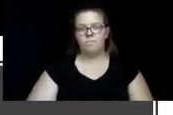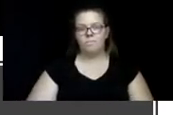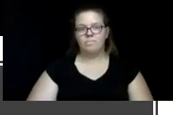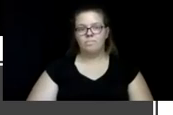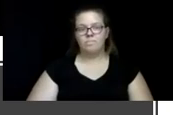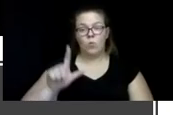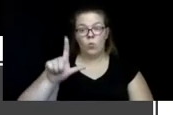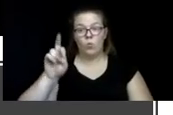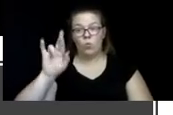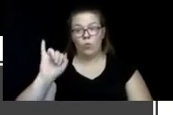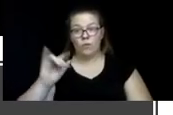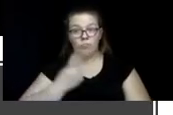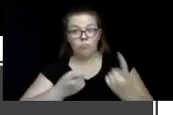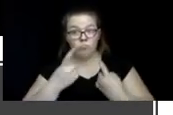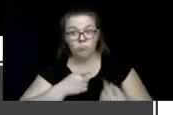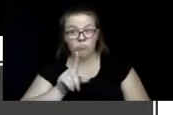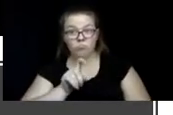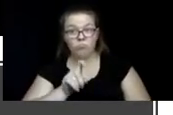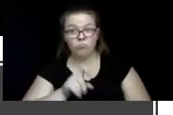Lori, any questions?